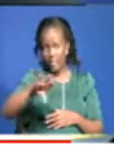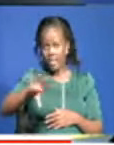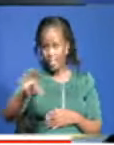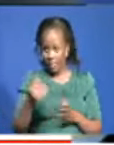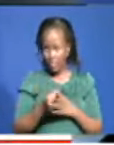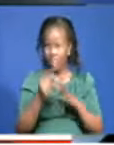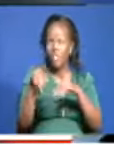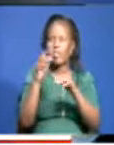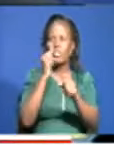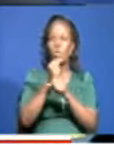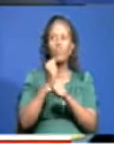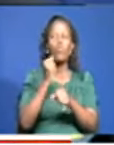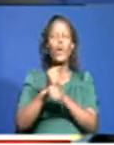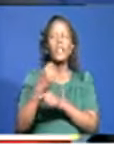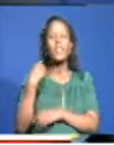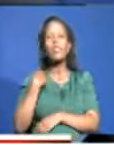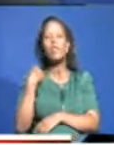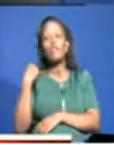voluntarily.